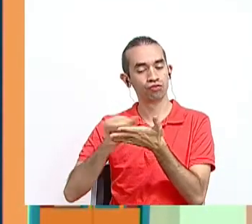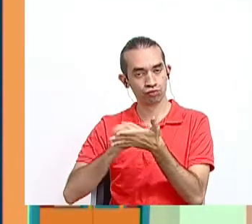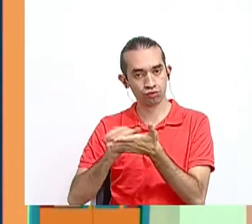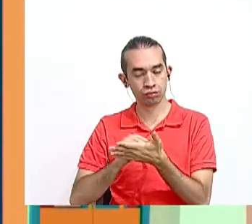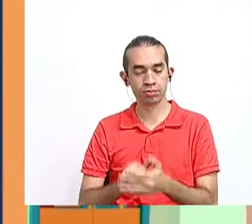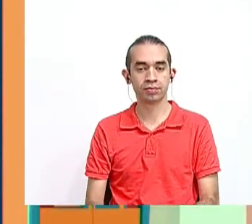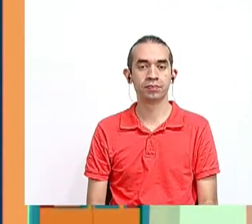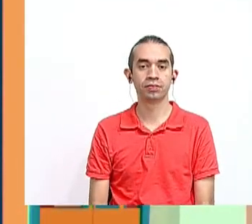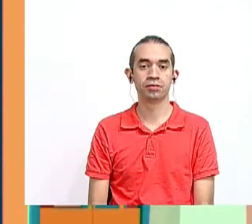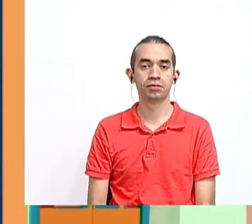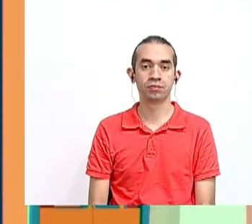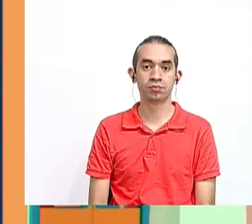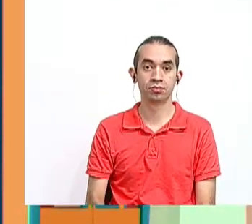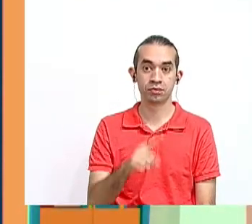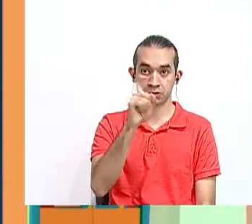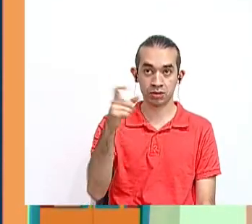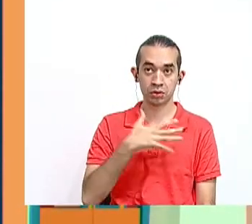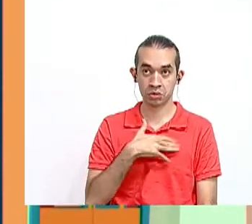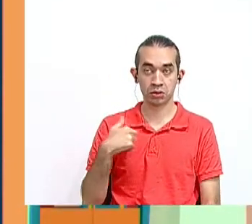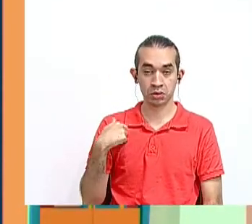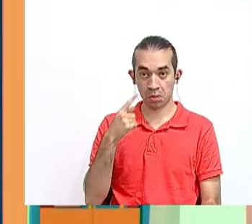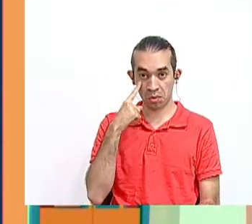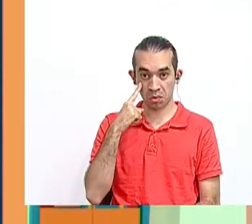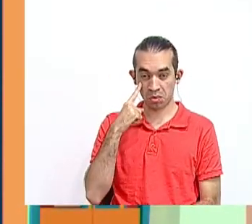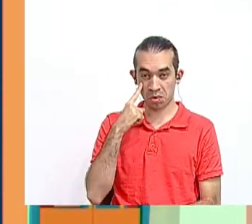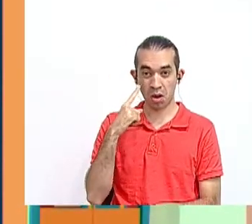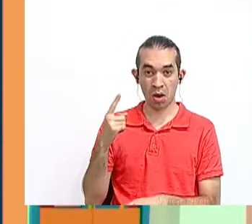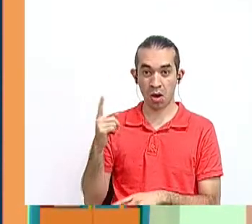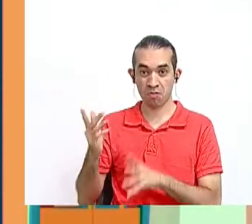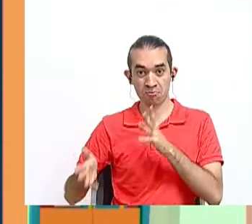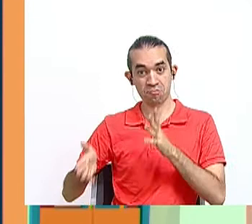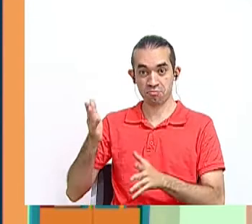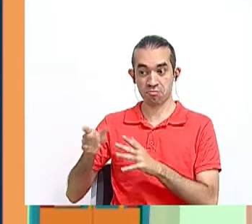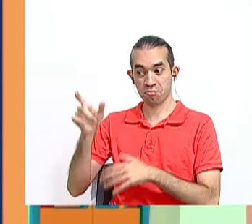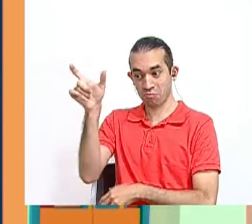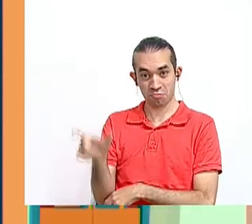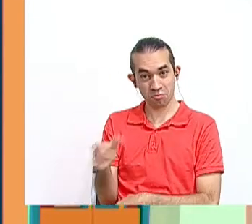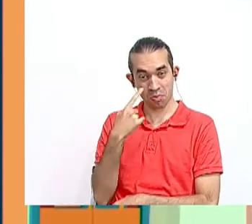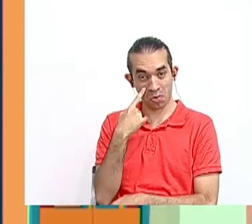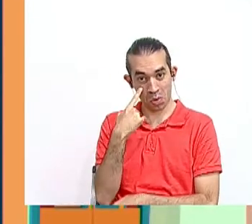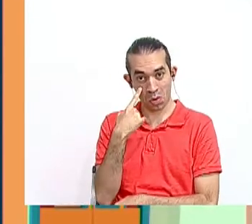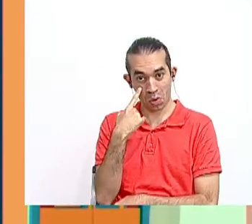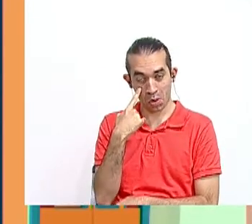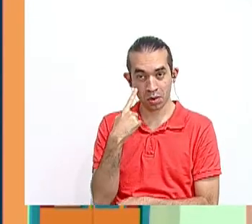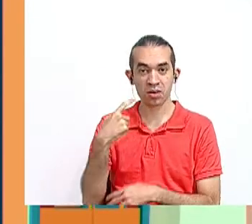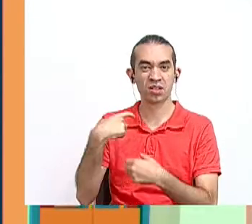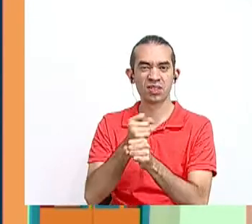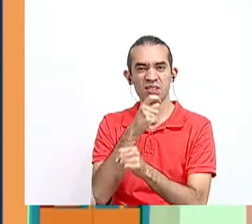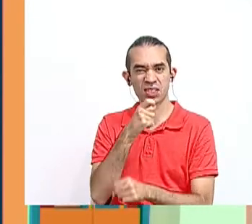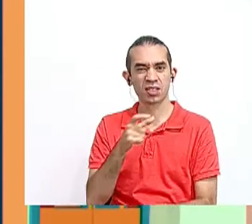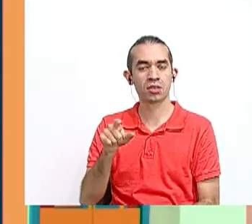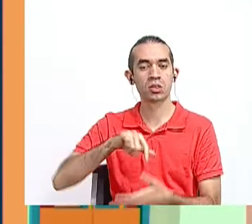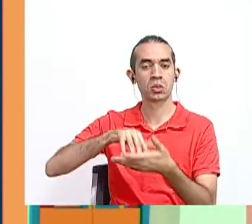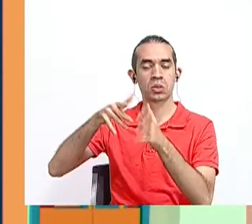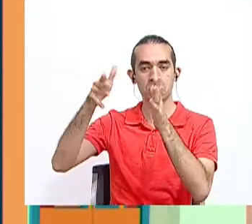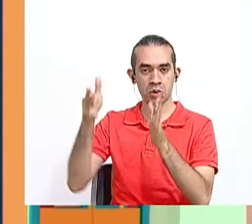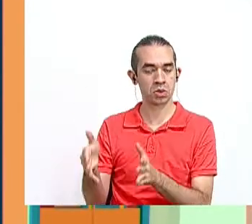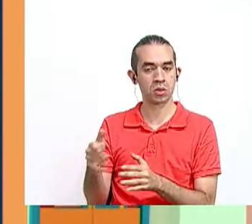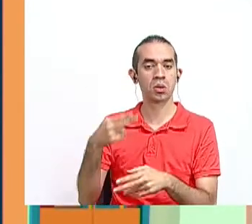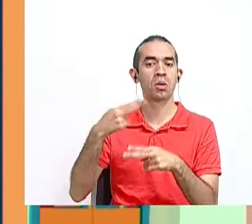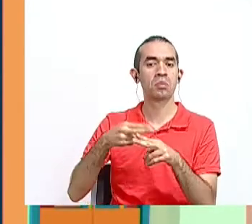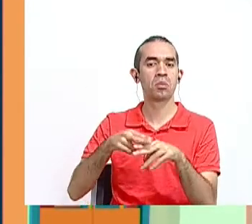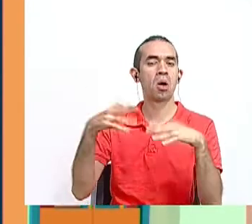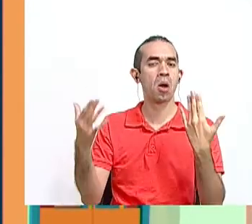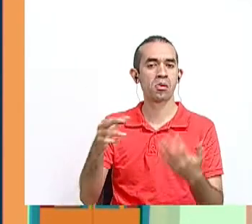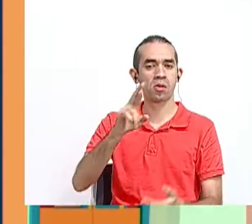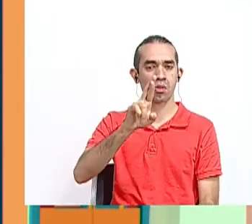So, did you like that avatar that I had over there? Yes? Well, that avatar was created by one student. His name